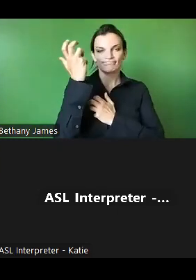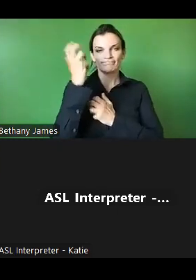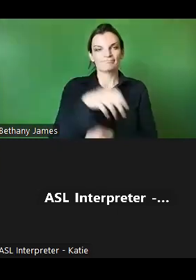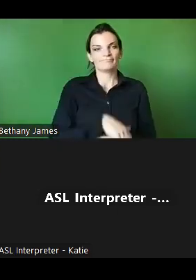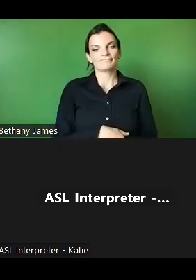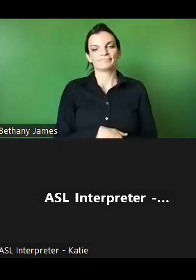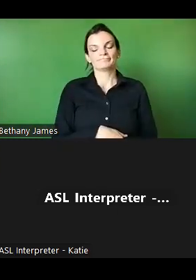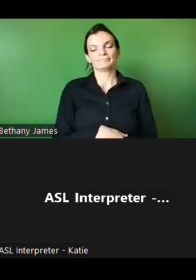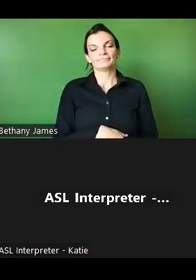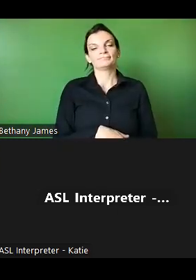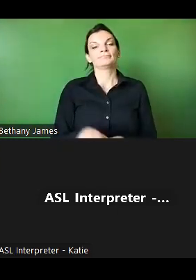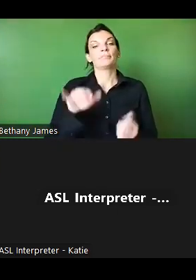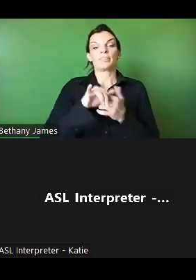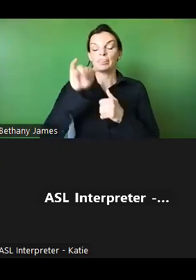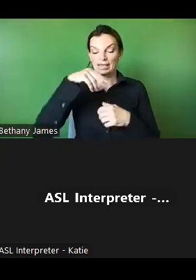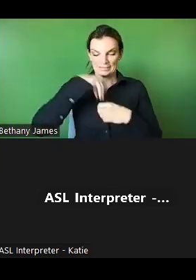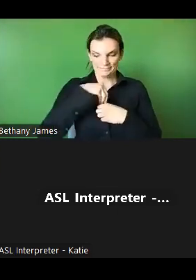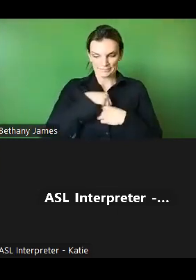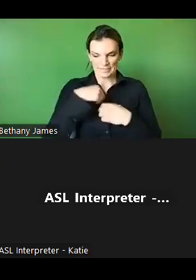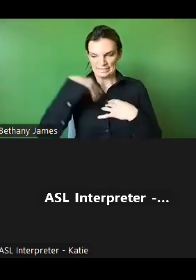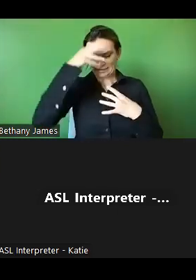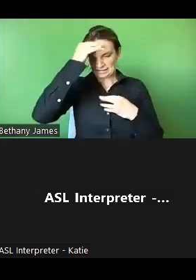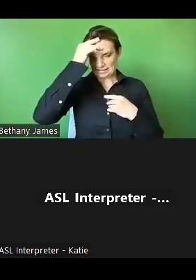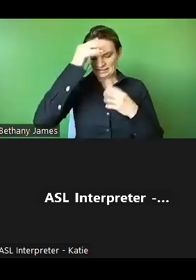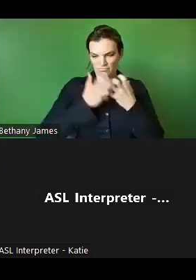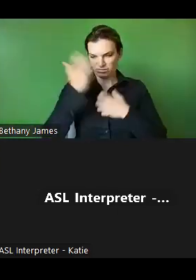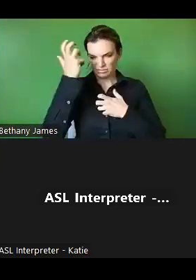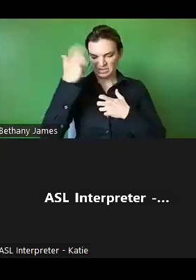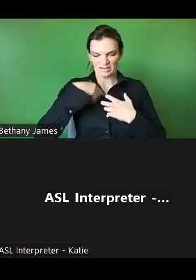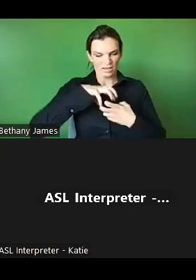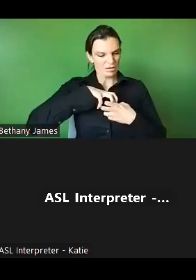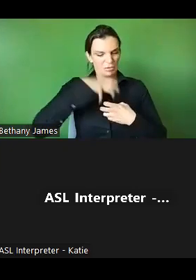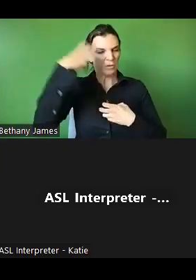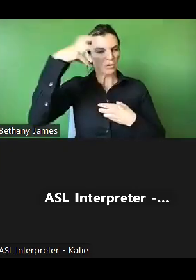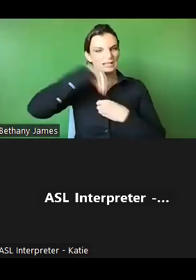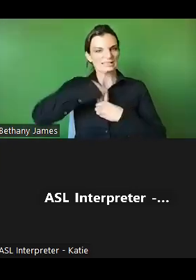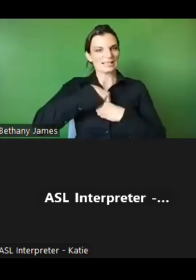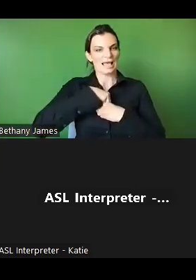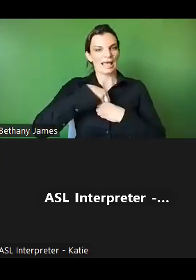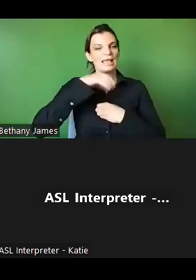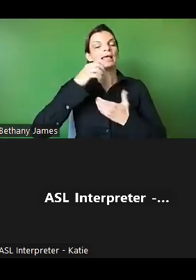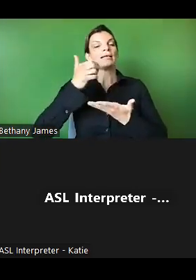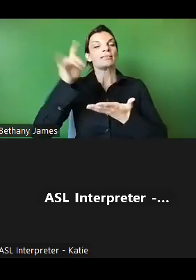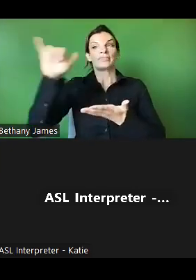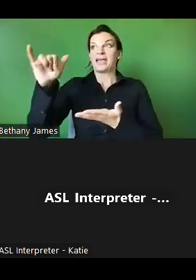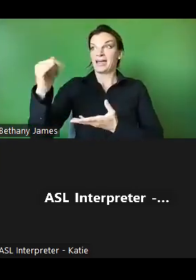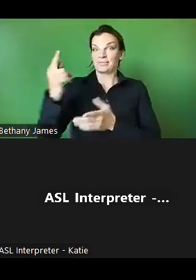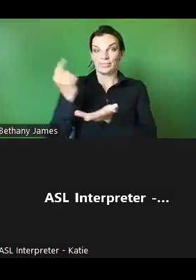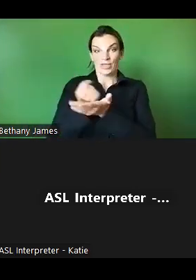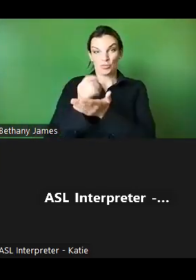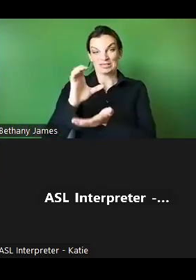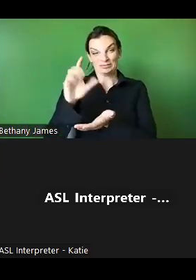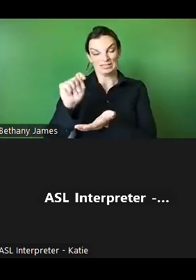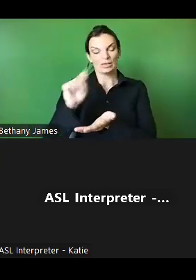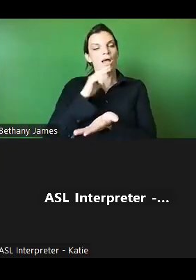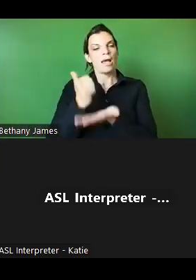and replace the kinds of thoughts that cause your emotional upsets. And those are the cognitive distortions I just mentioned. So